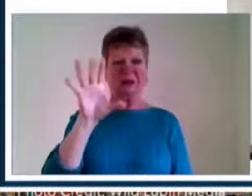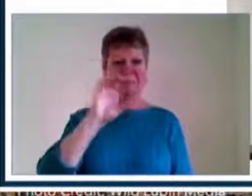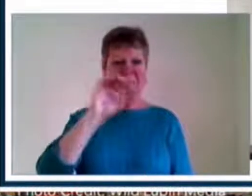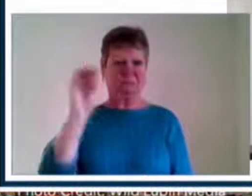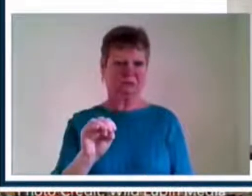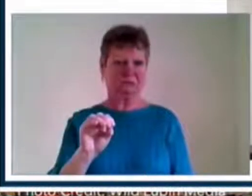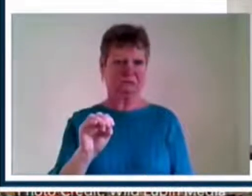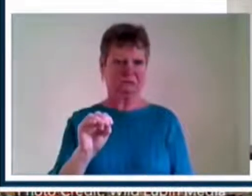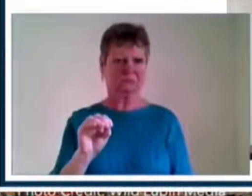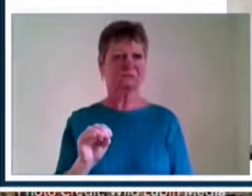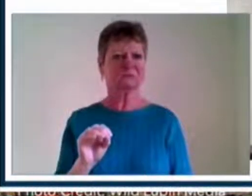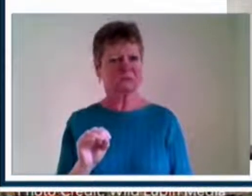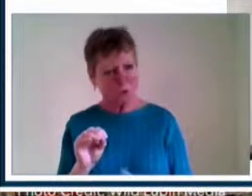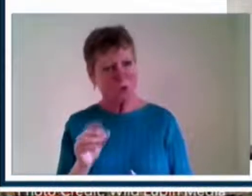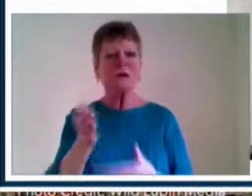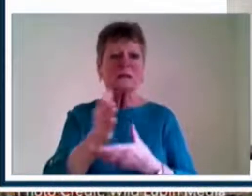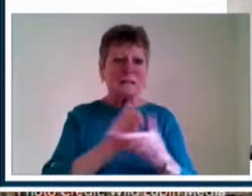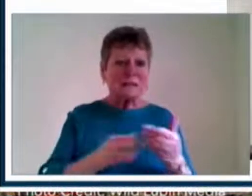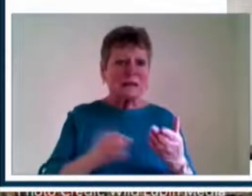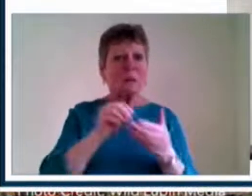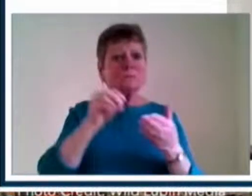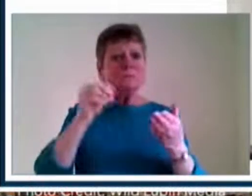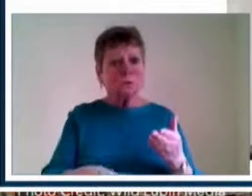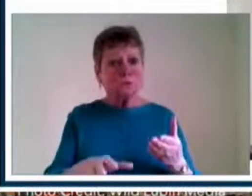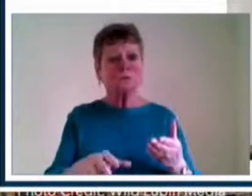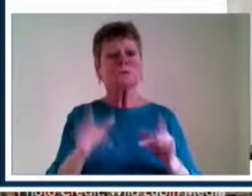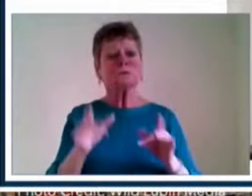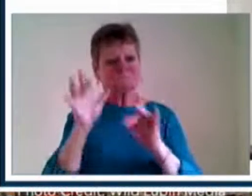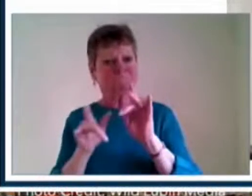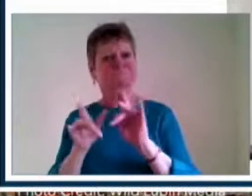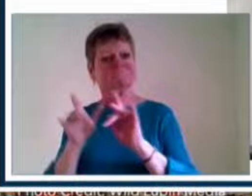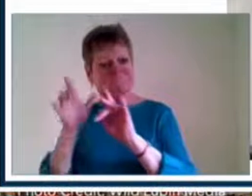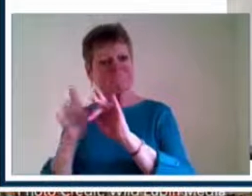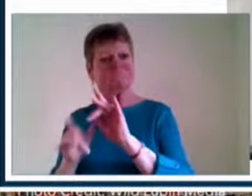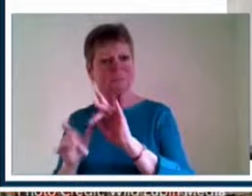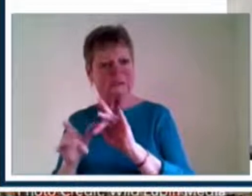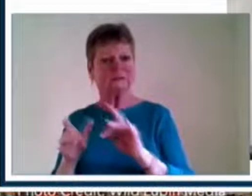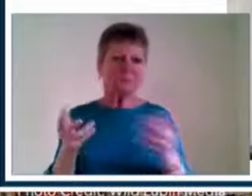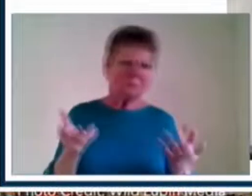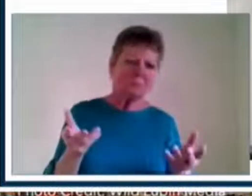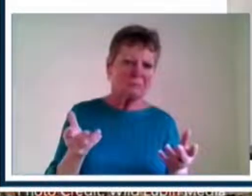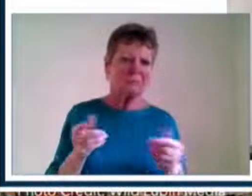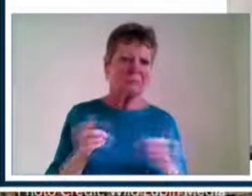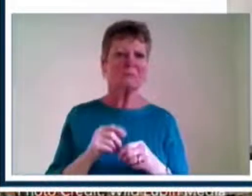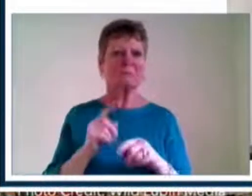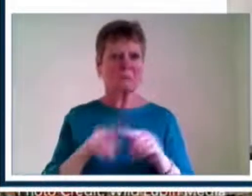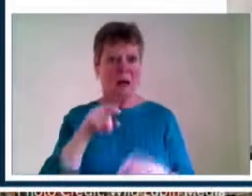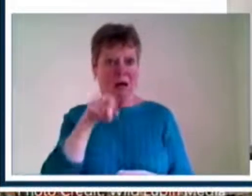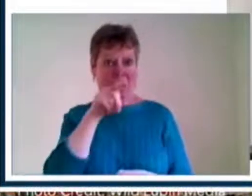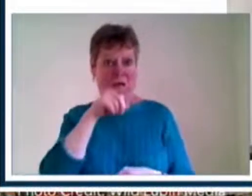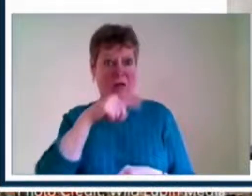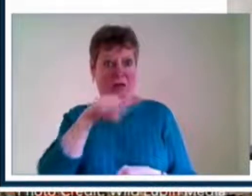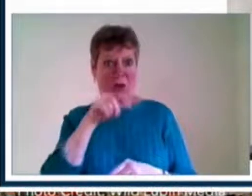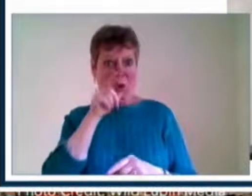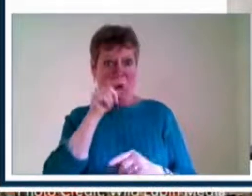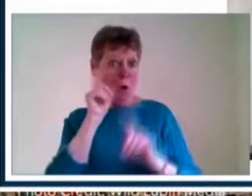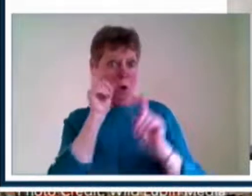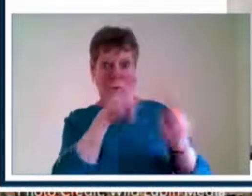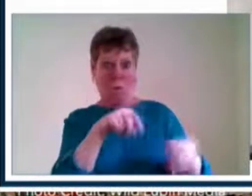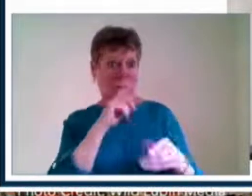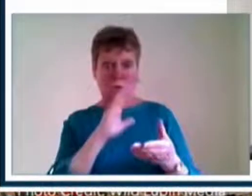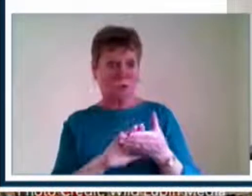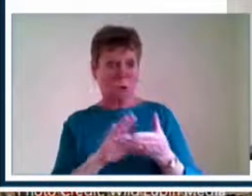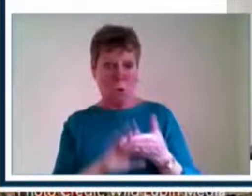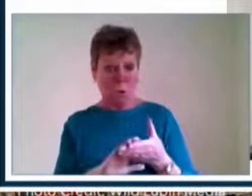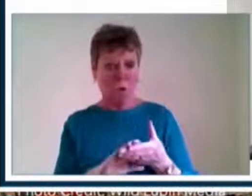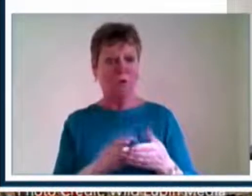So we know that there are students that are absent in addition to what would normally be the case. And for those students who aren't at school, they are able